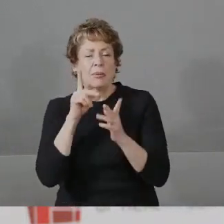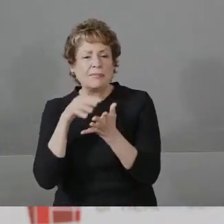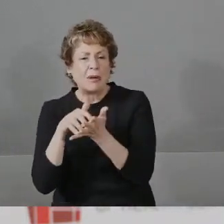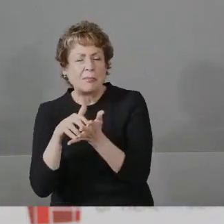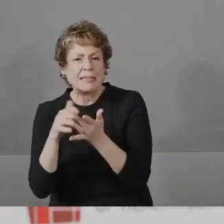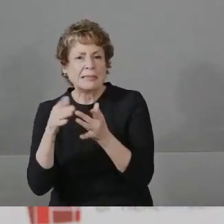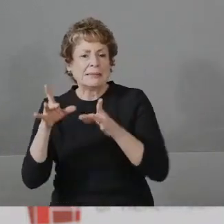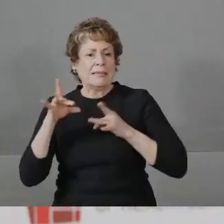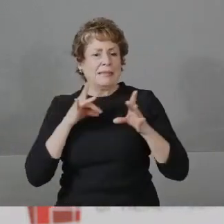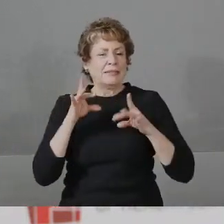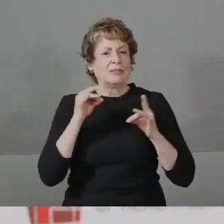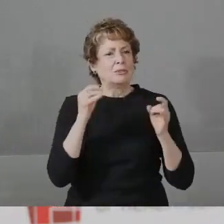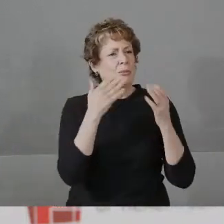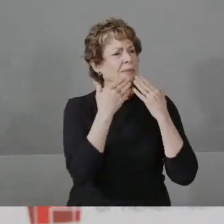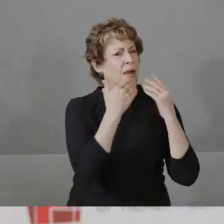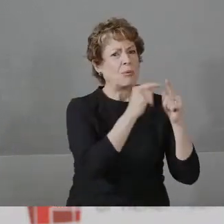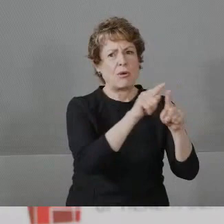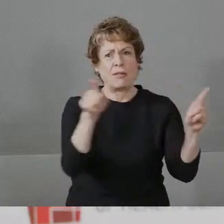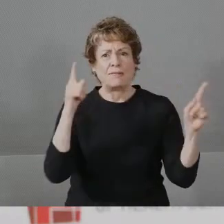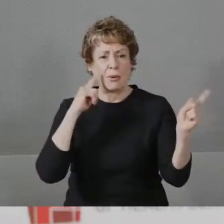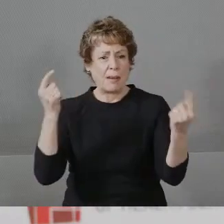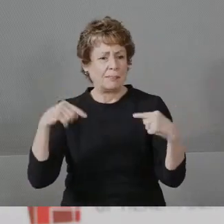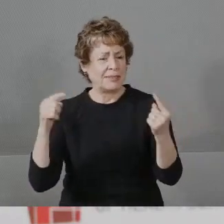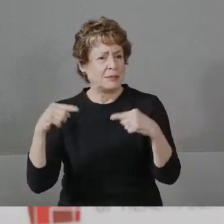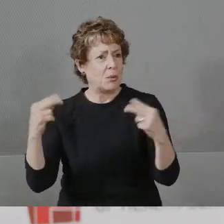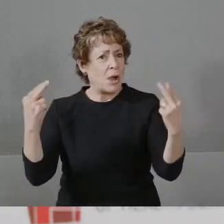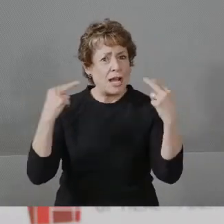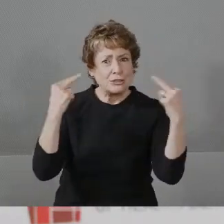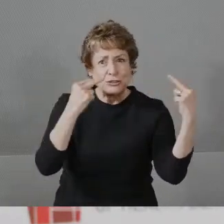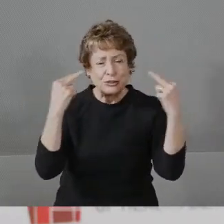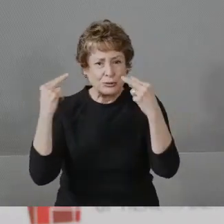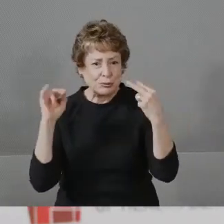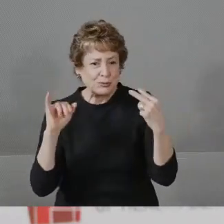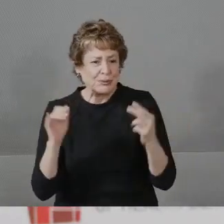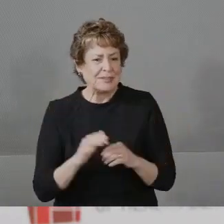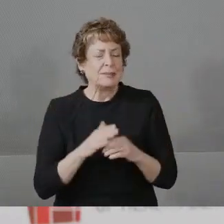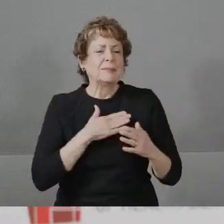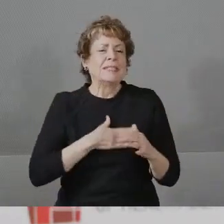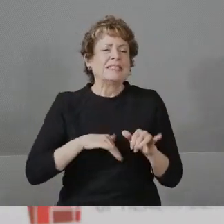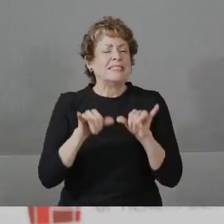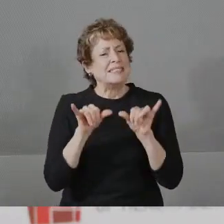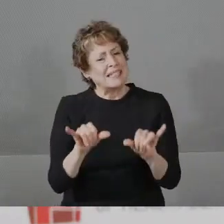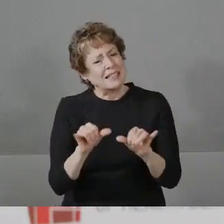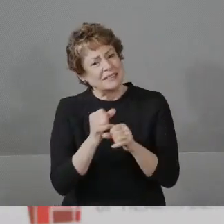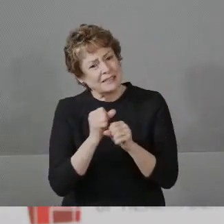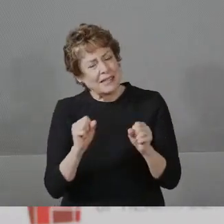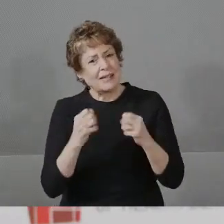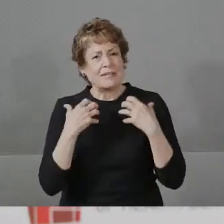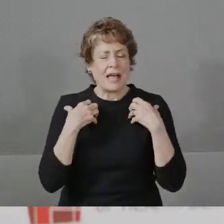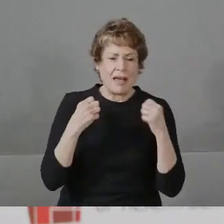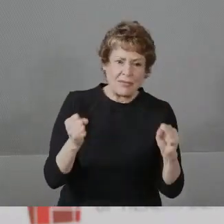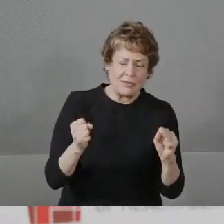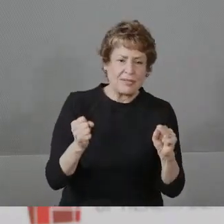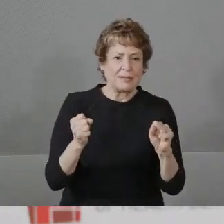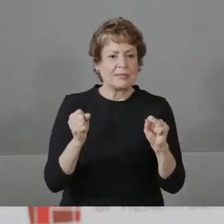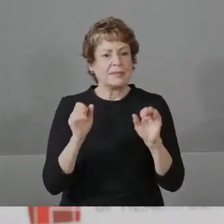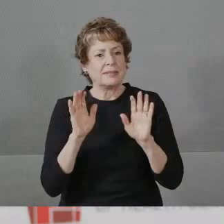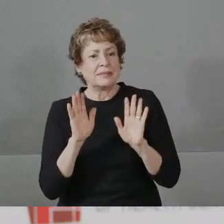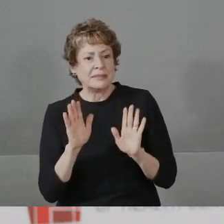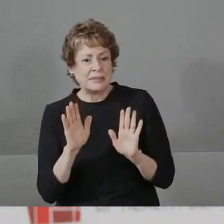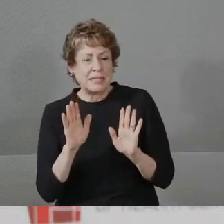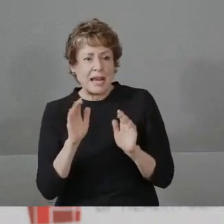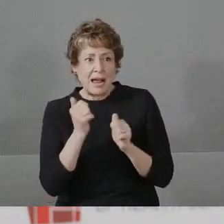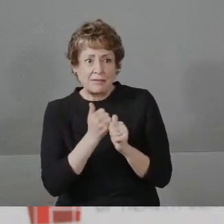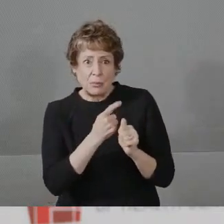watching this live feed. Please do all you can to stay healthy in these coming months until everybody who wishes to be vaccinated can be.